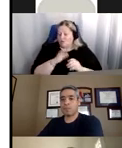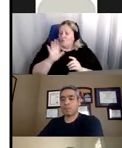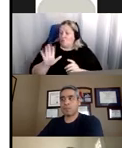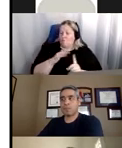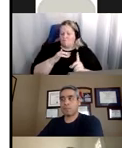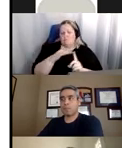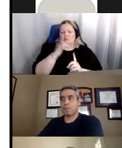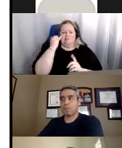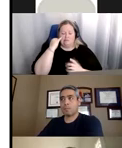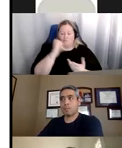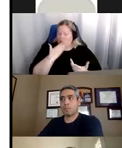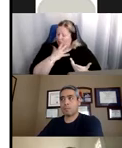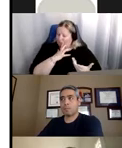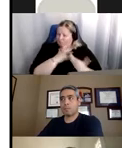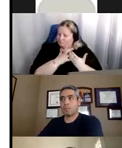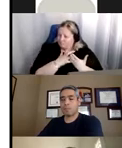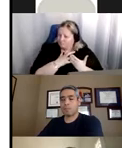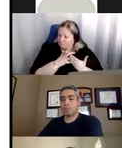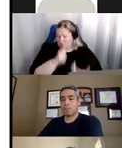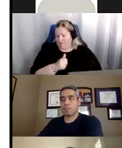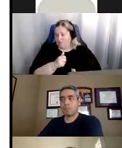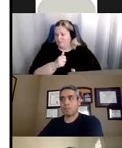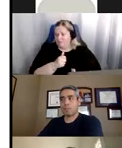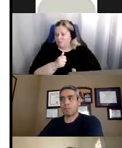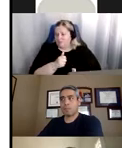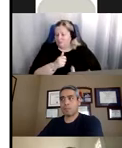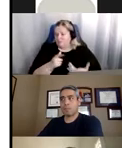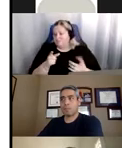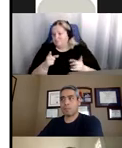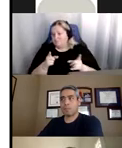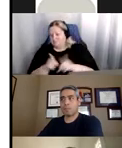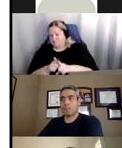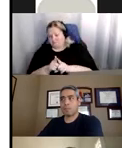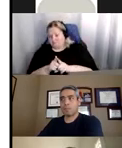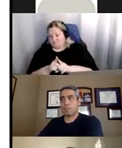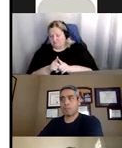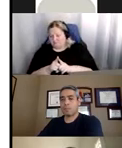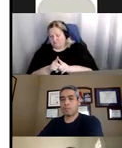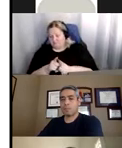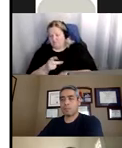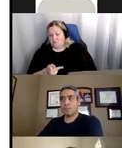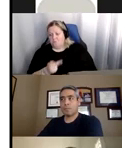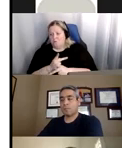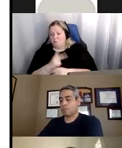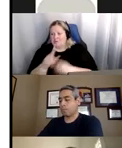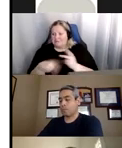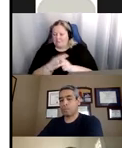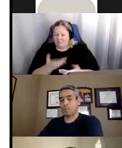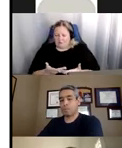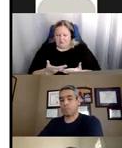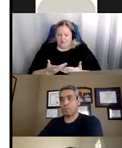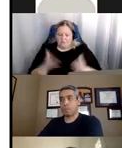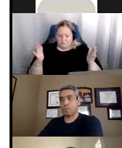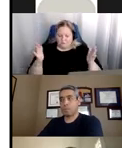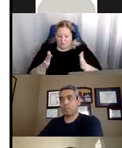to see if it's going to really do what you need it to do. But you could also, check out more than one type of thing, so you could narrow